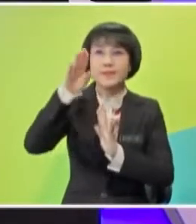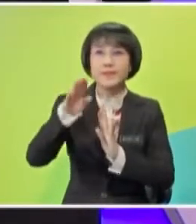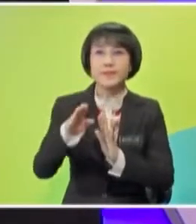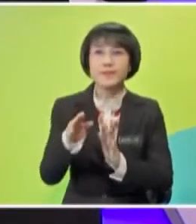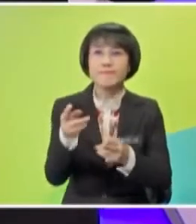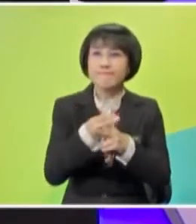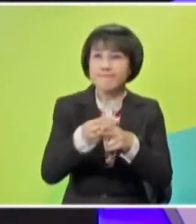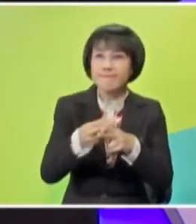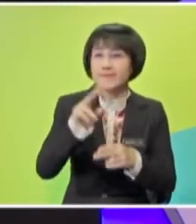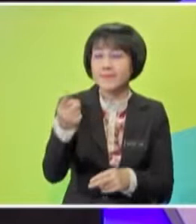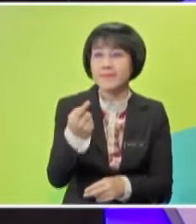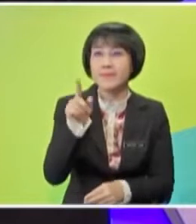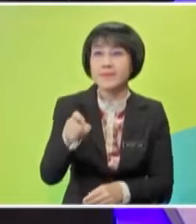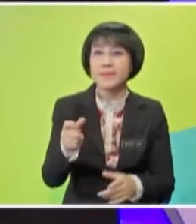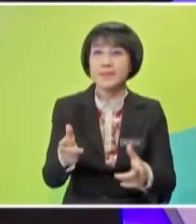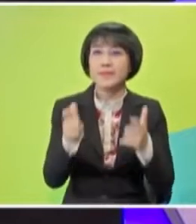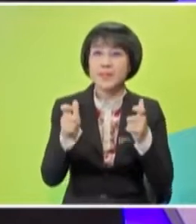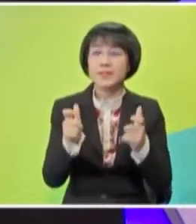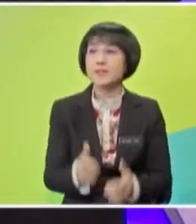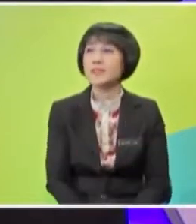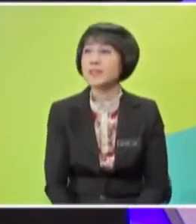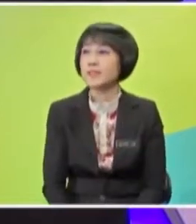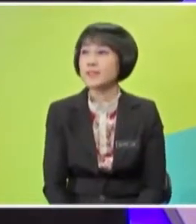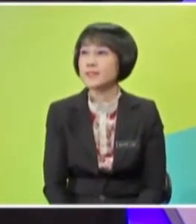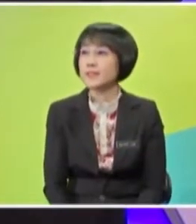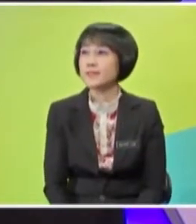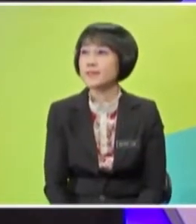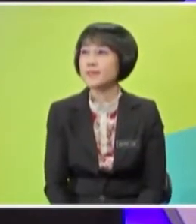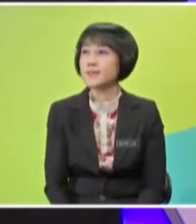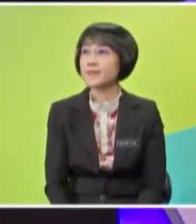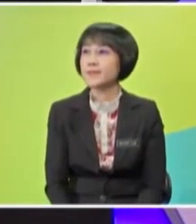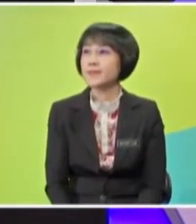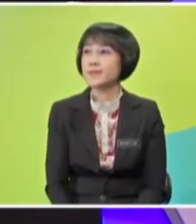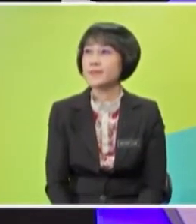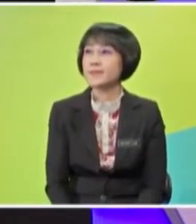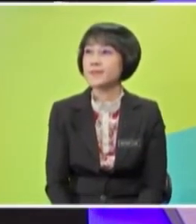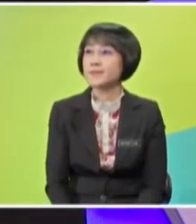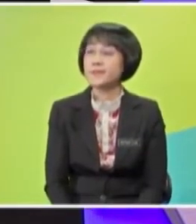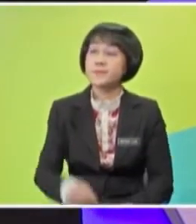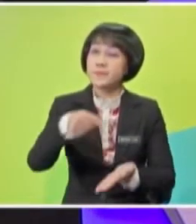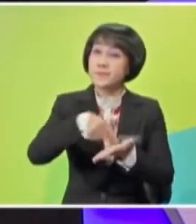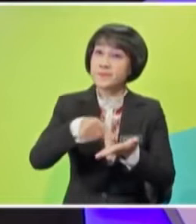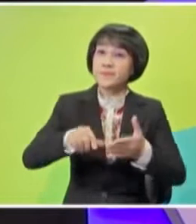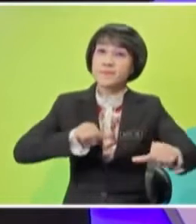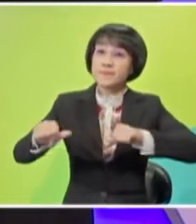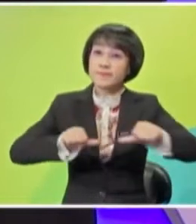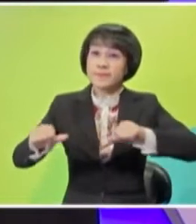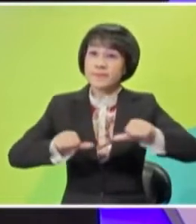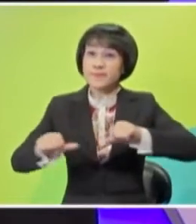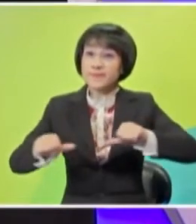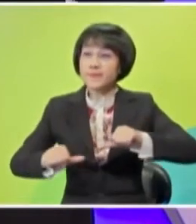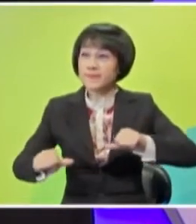fast and think fast also. Okay, now we go on to the next one. So these are the activities that we are going